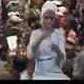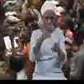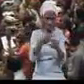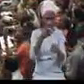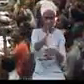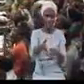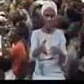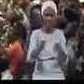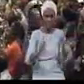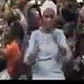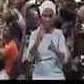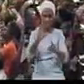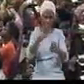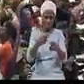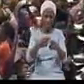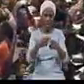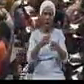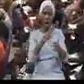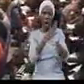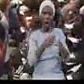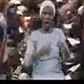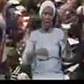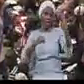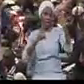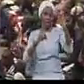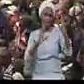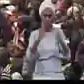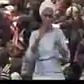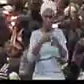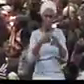name. And my people,